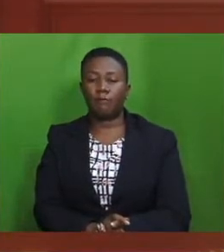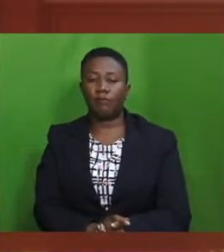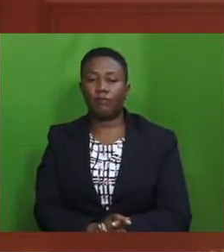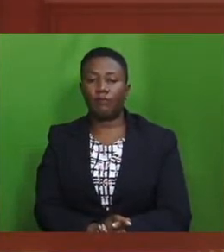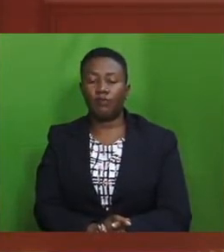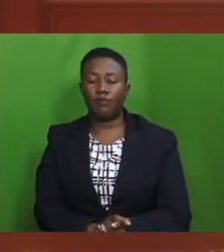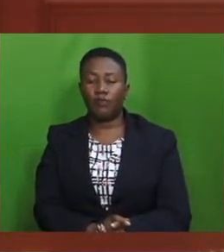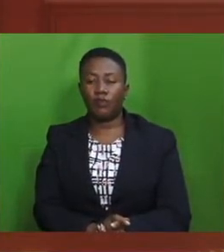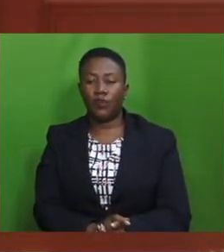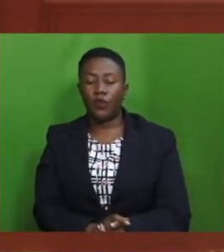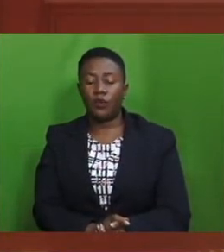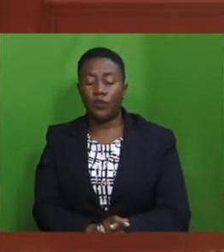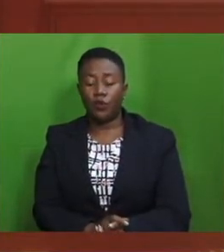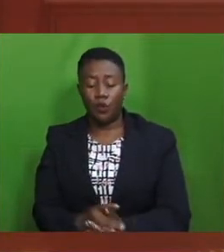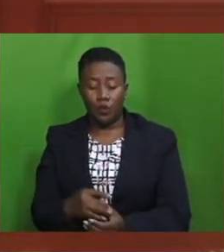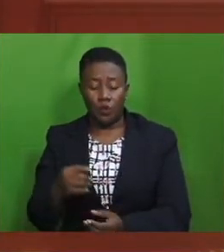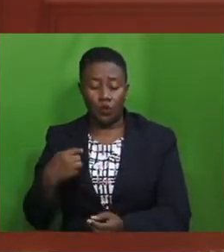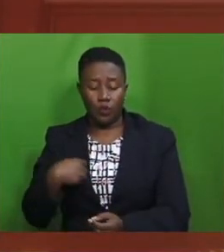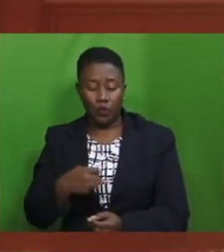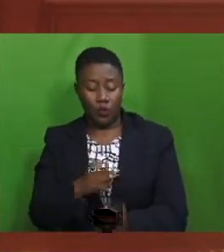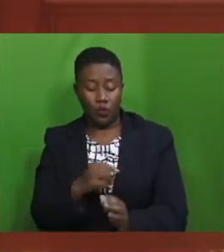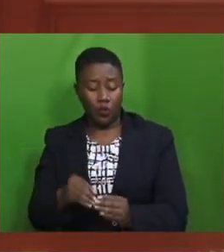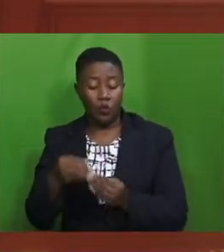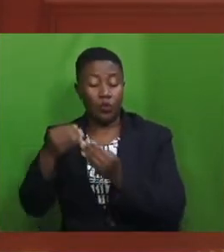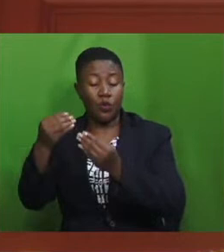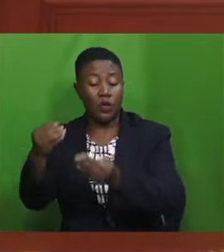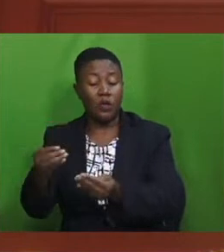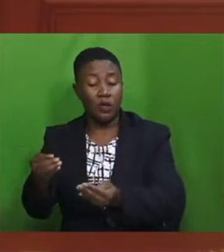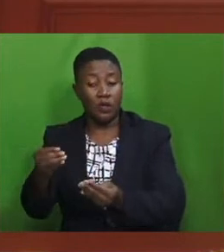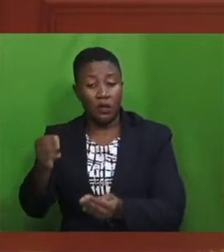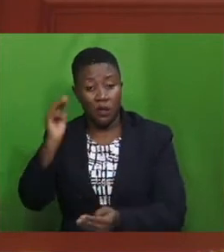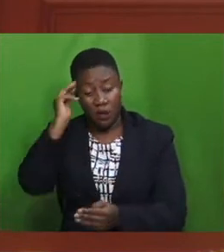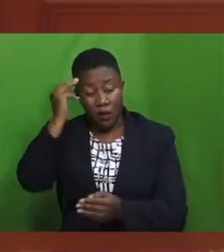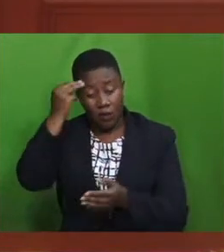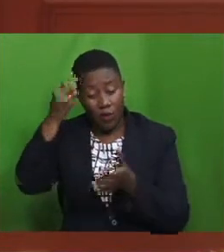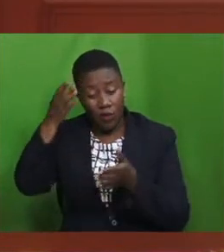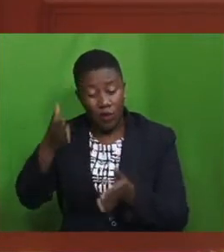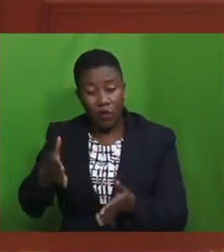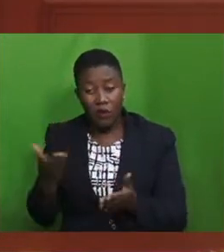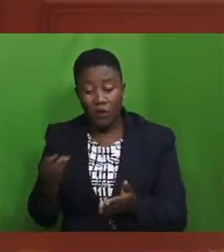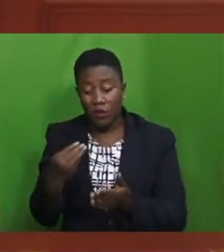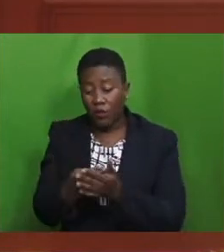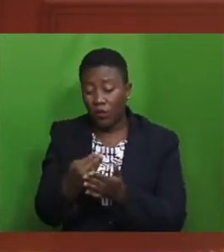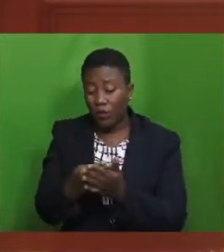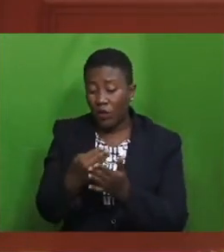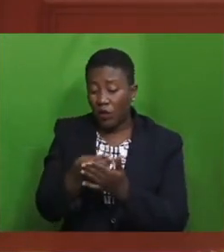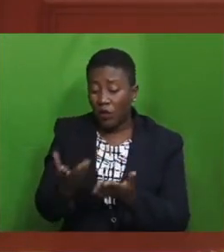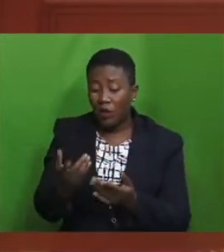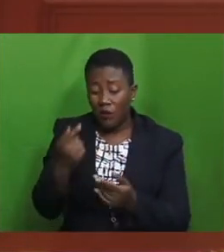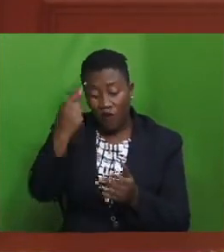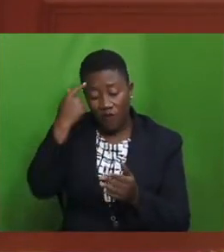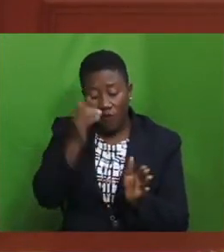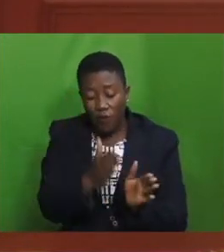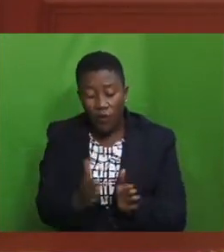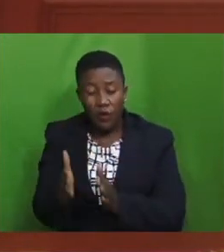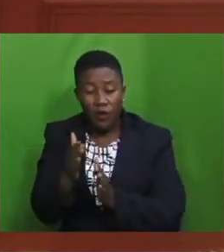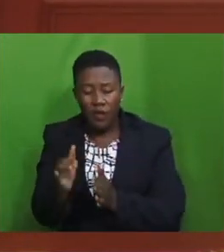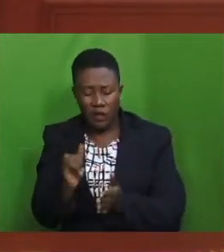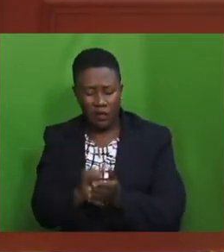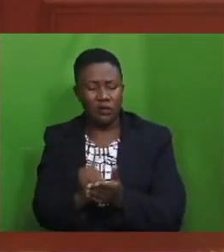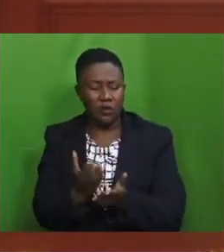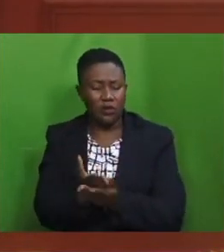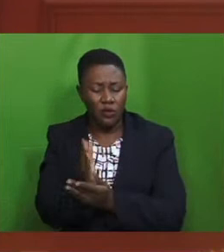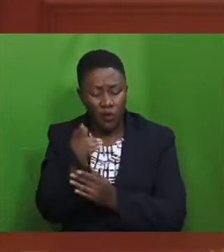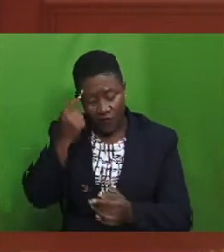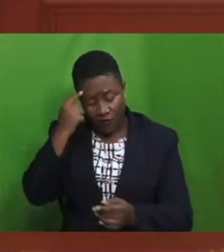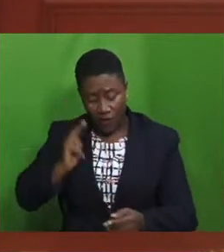we granted the Minister of Finance expenditure in advance of appropriation that was legitimate for